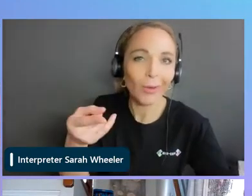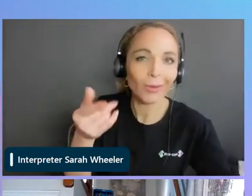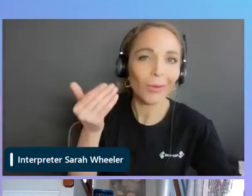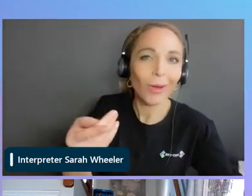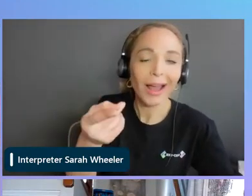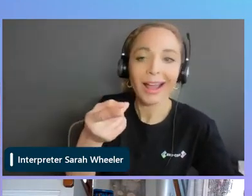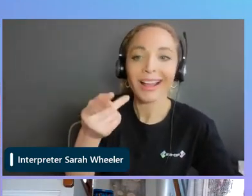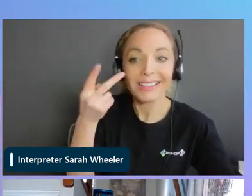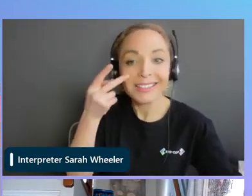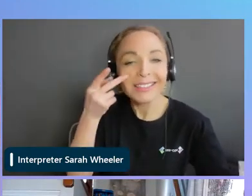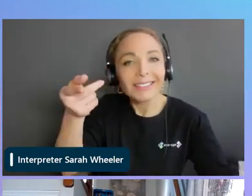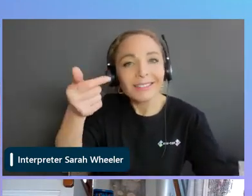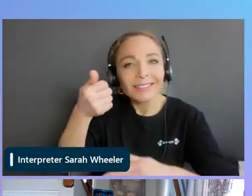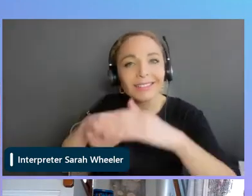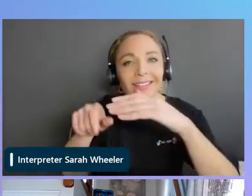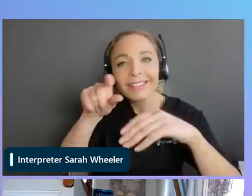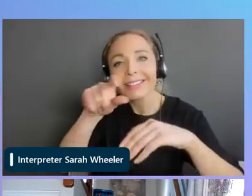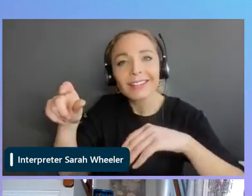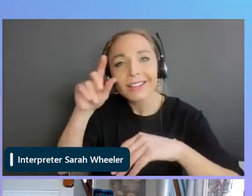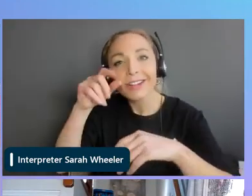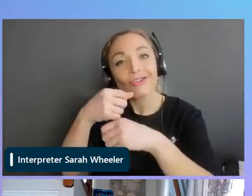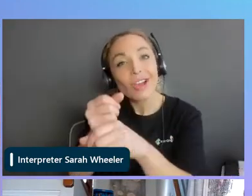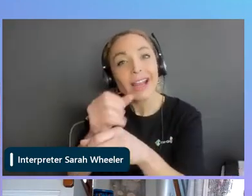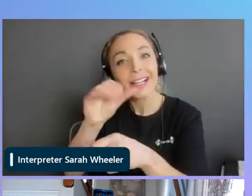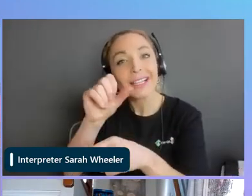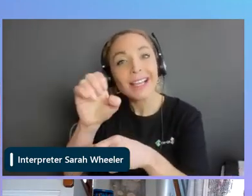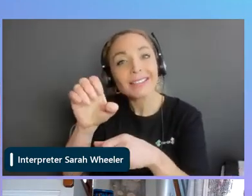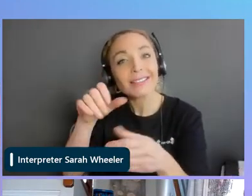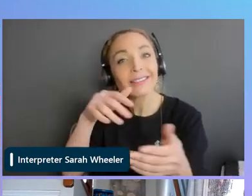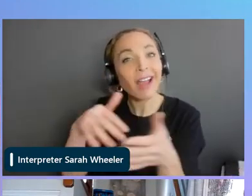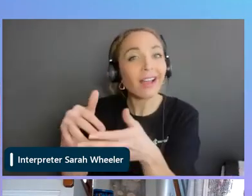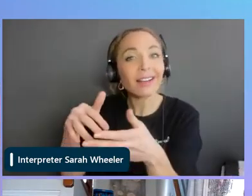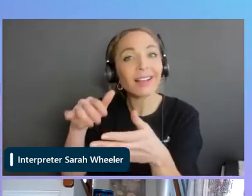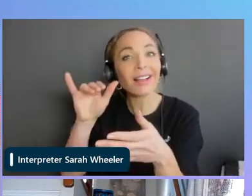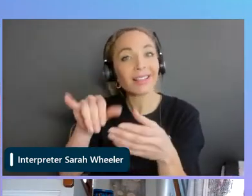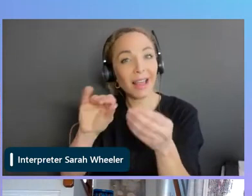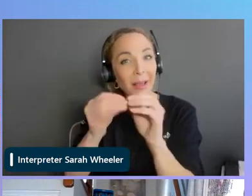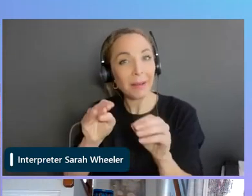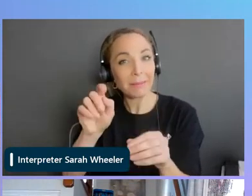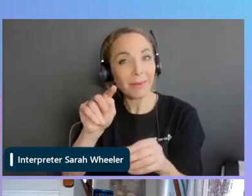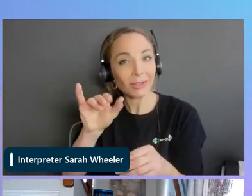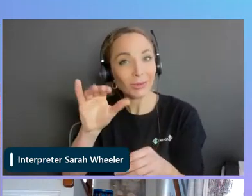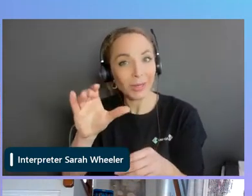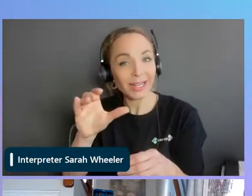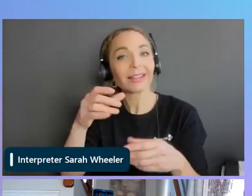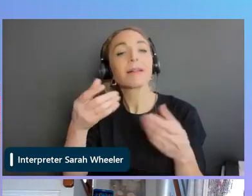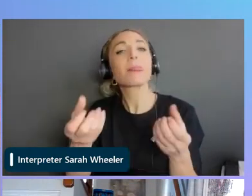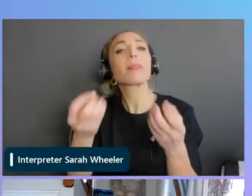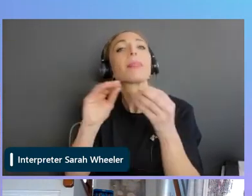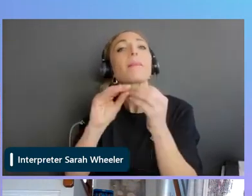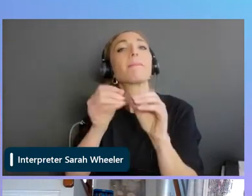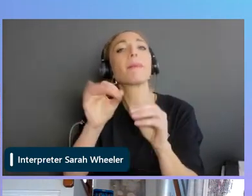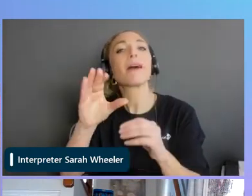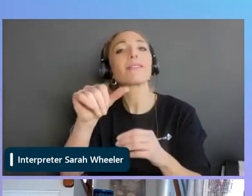Under create case studies, the metric is number of case studies. That is a terrible metric. Why? Well, let's go back to